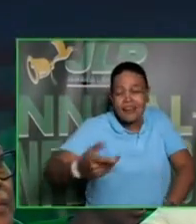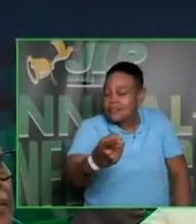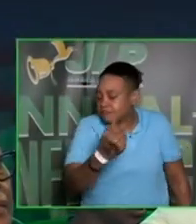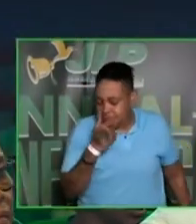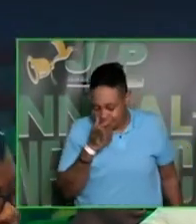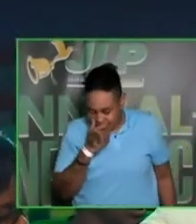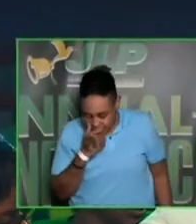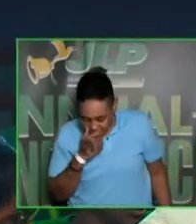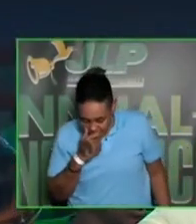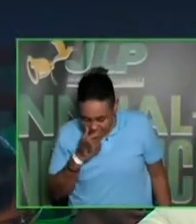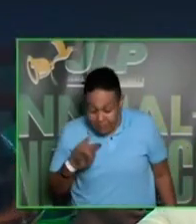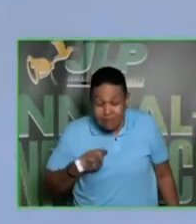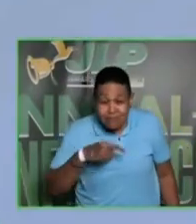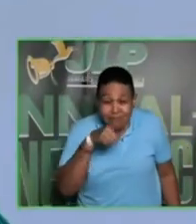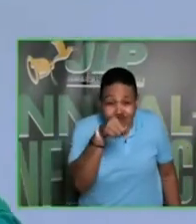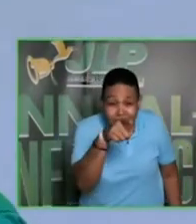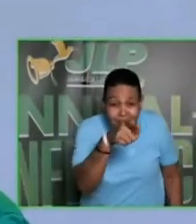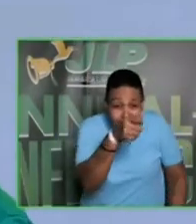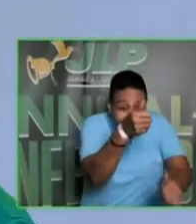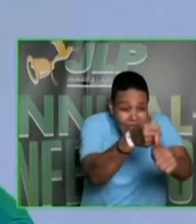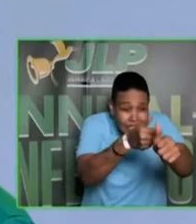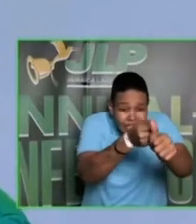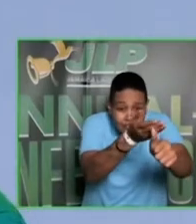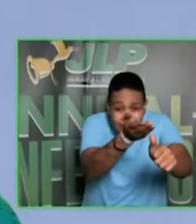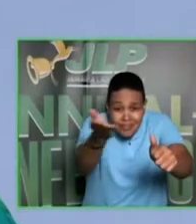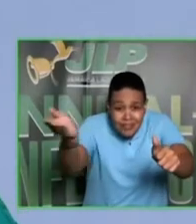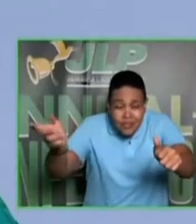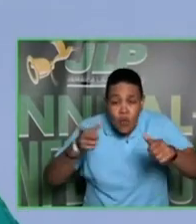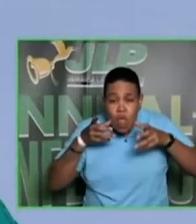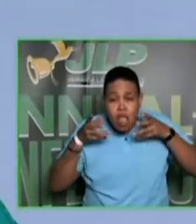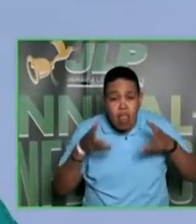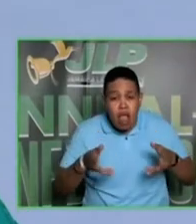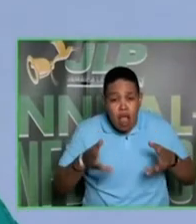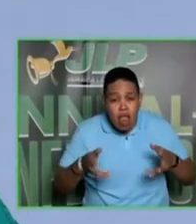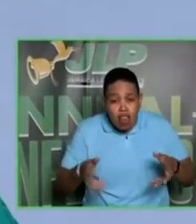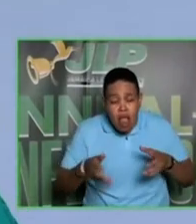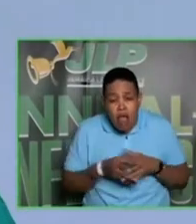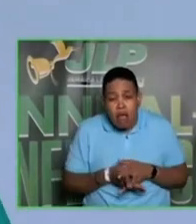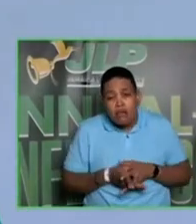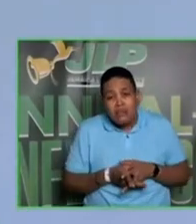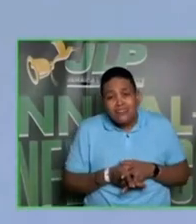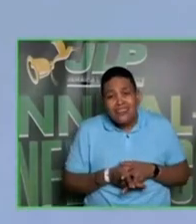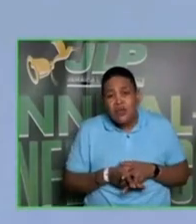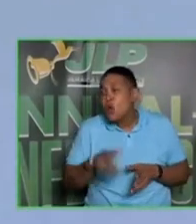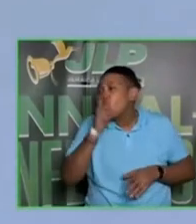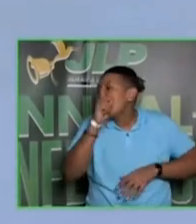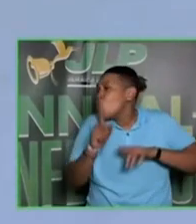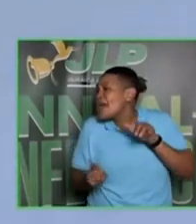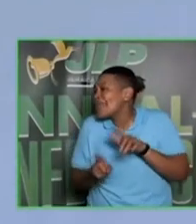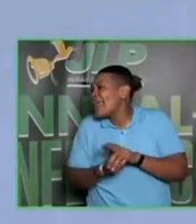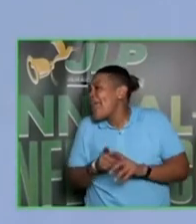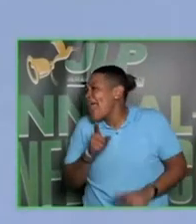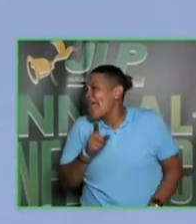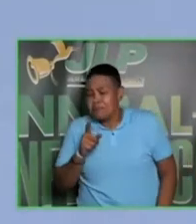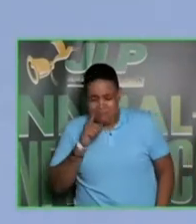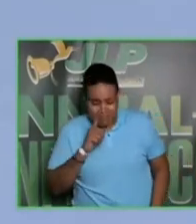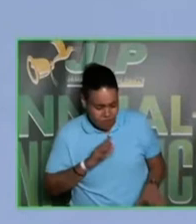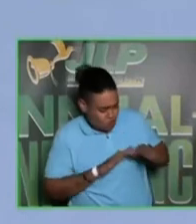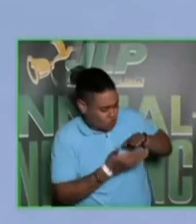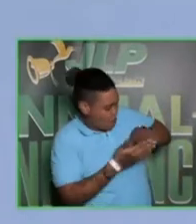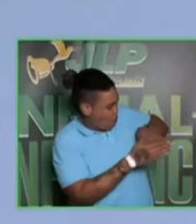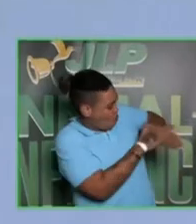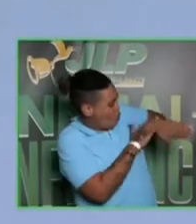I charge each and every one of you here today who came from all over